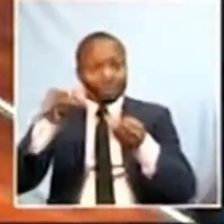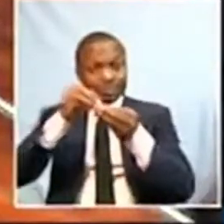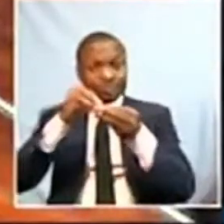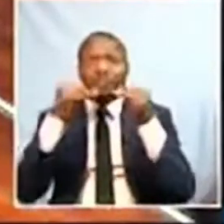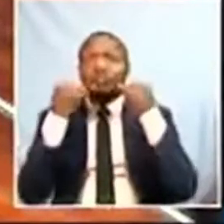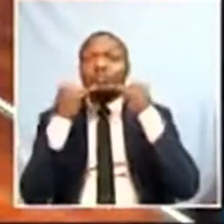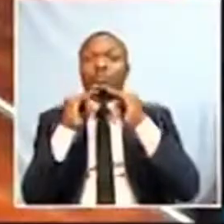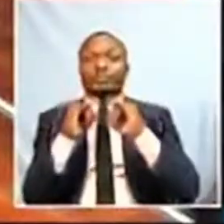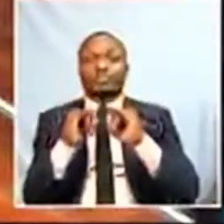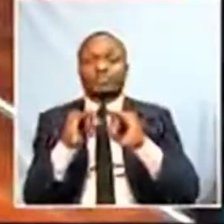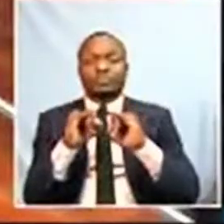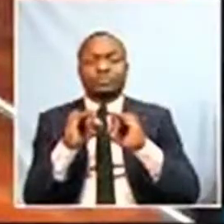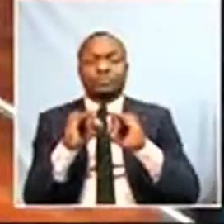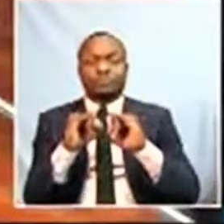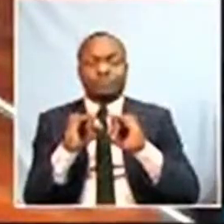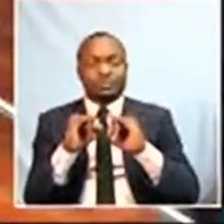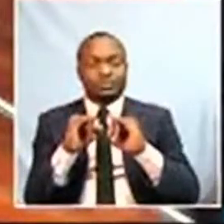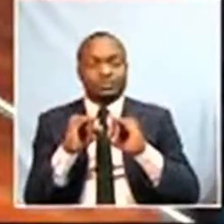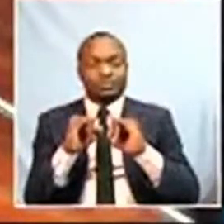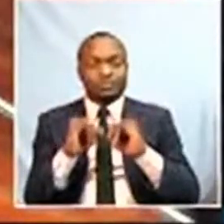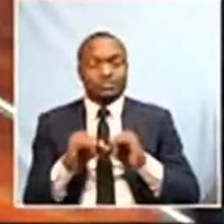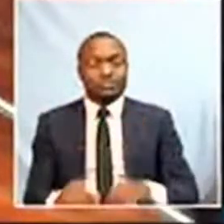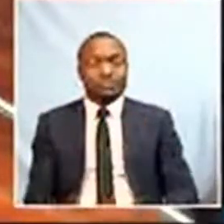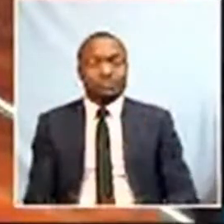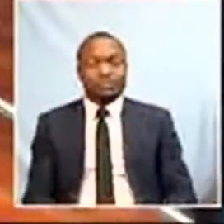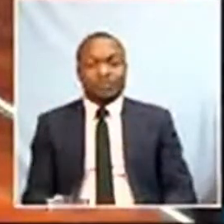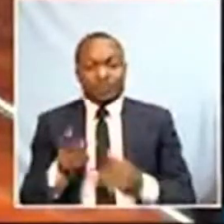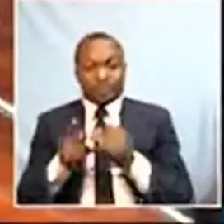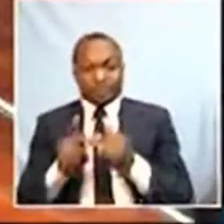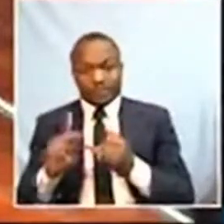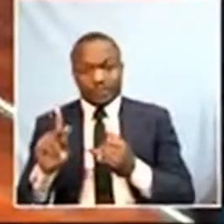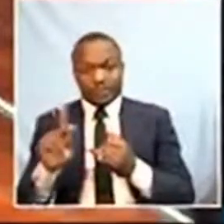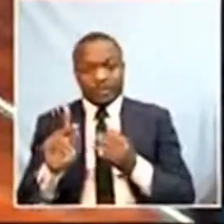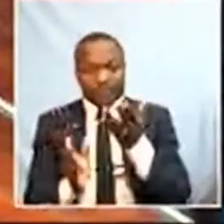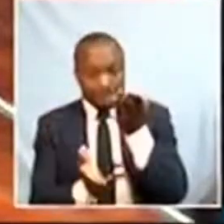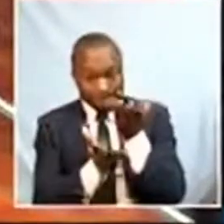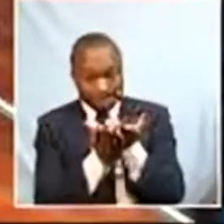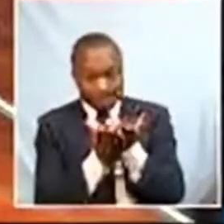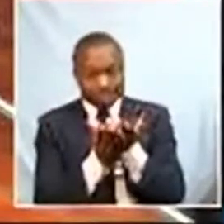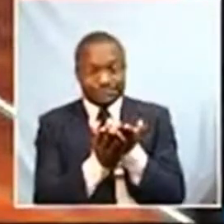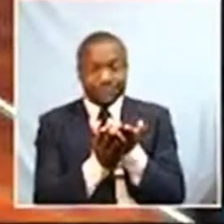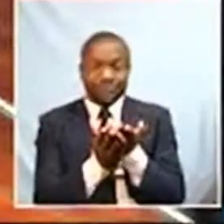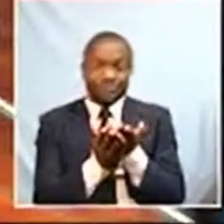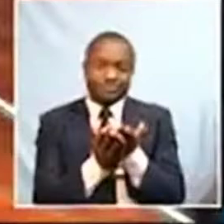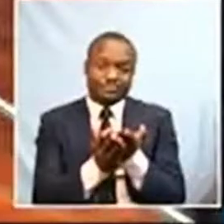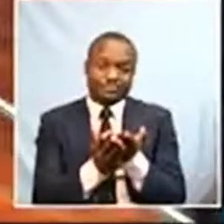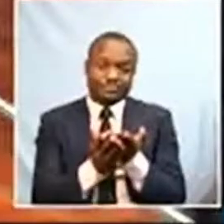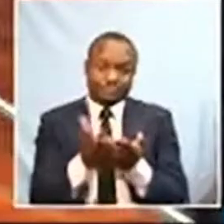information for which was part of the appendices. Okay, that's okay.